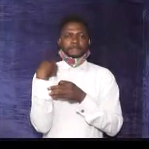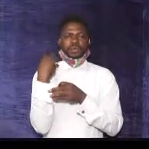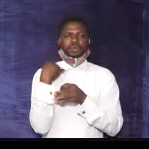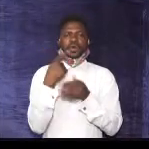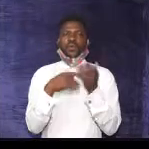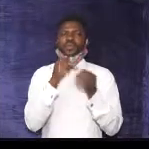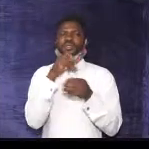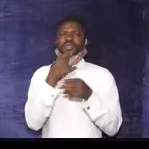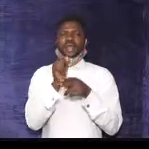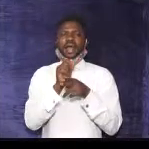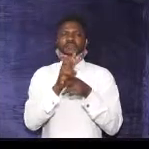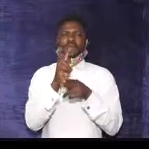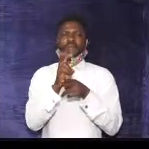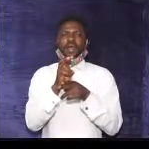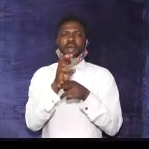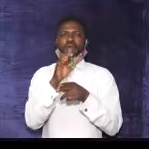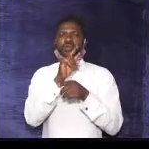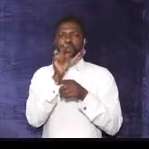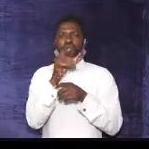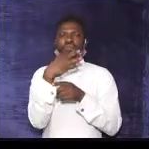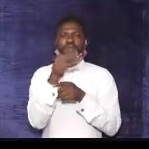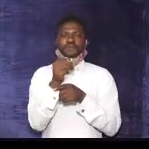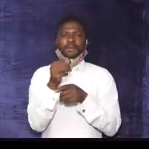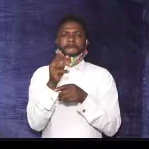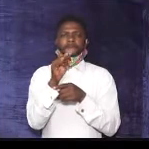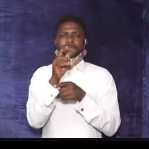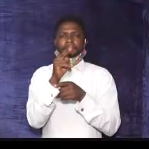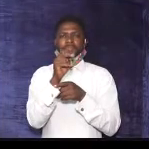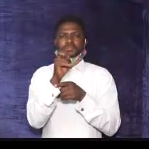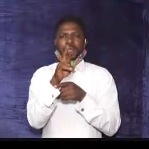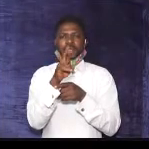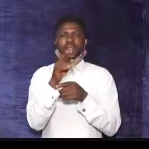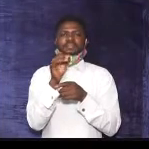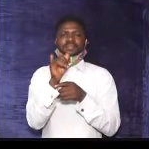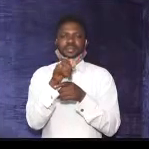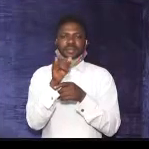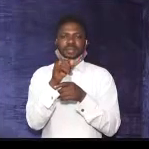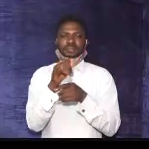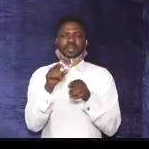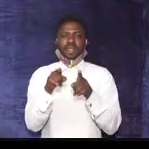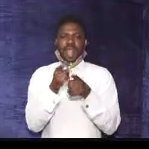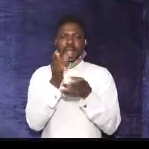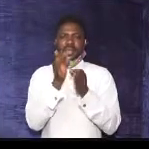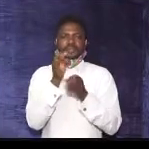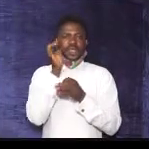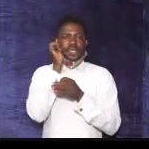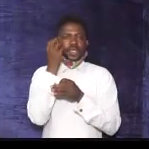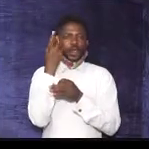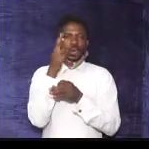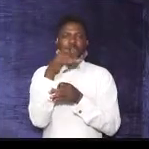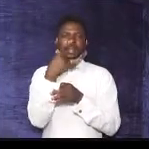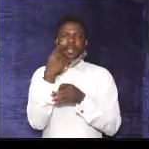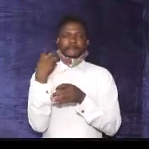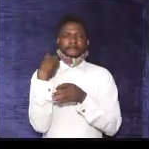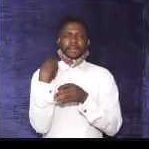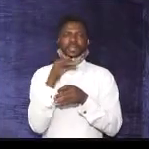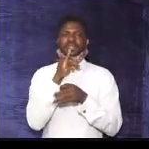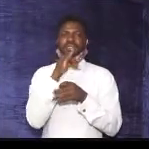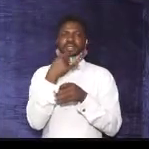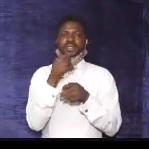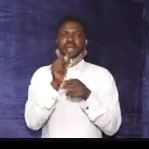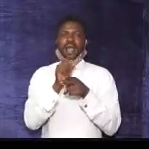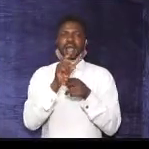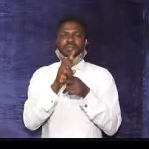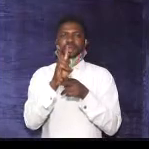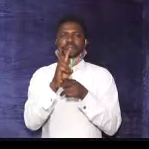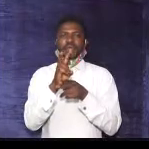boss. What is the adverbial clause of manner here? Yes, you're right. As if he were the boss is